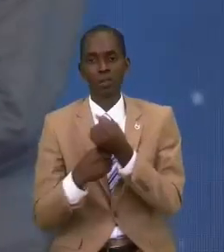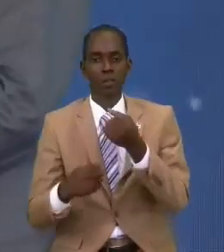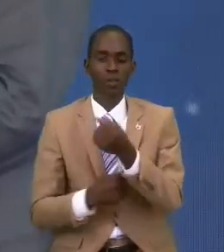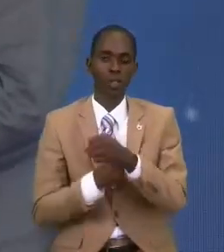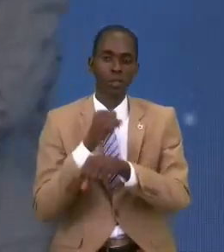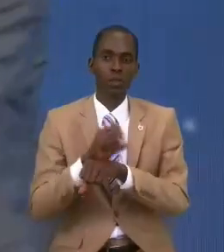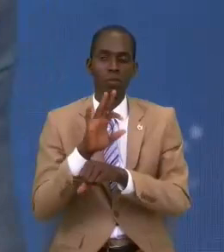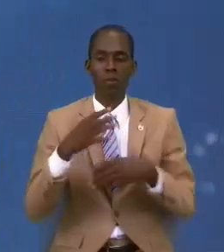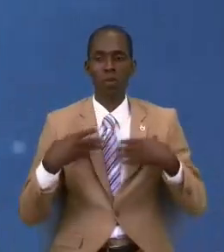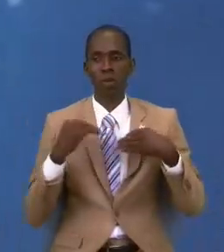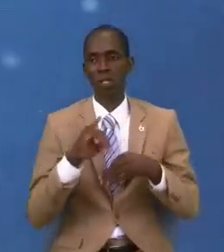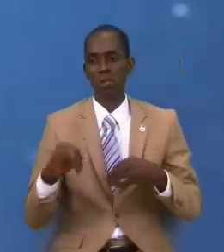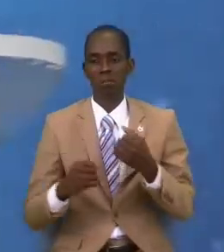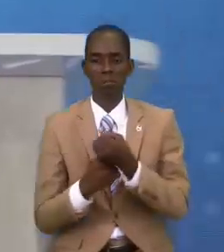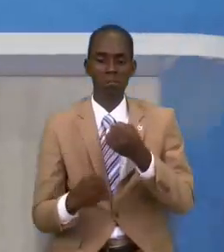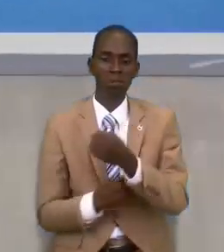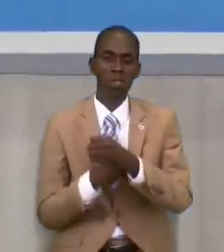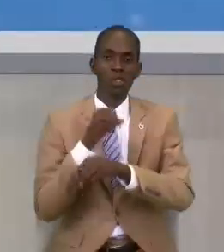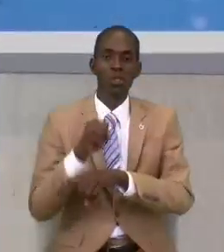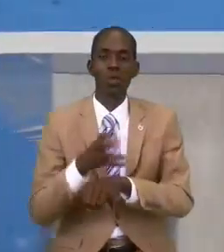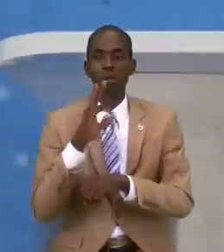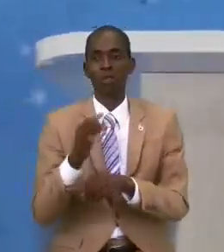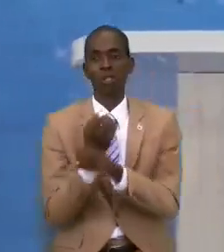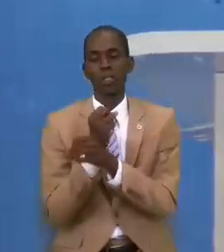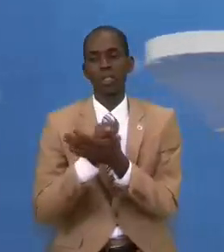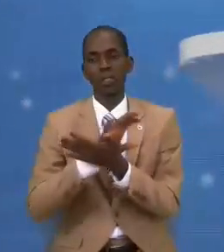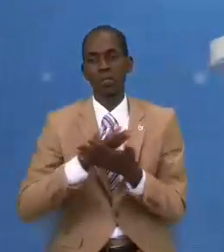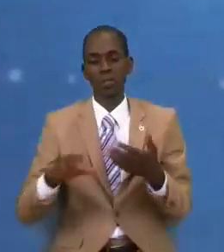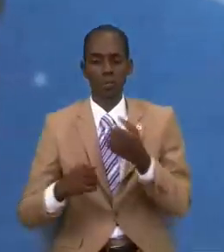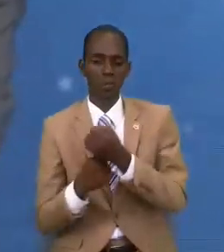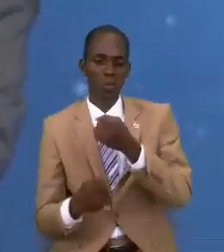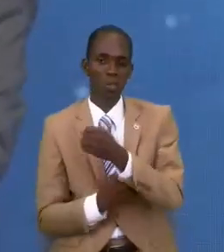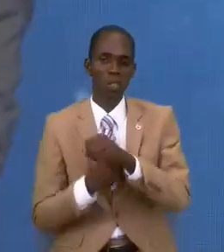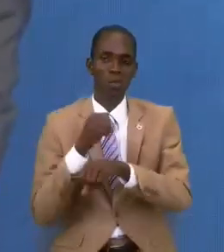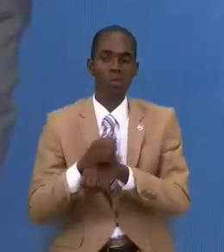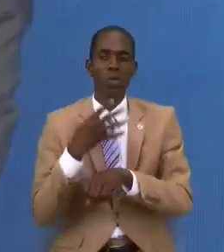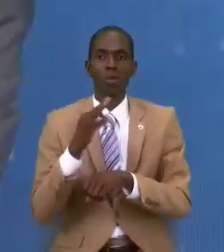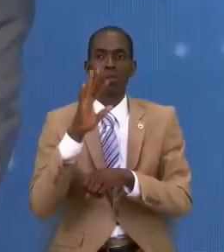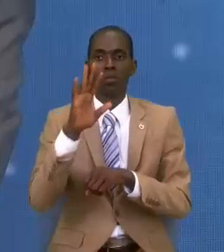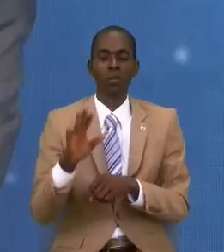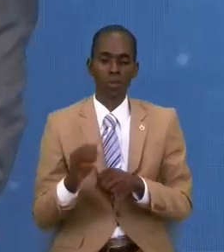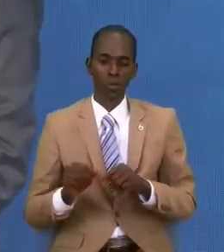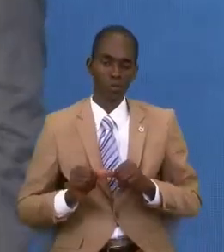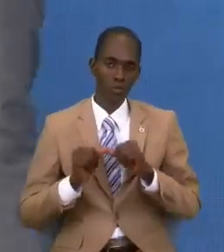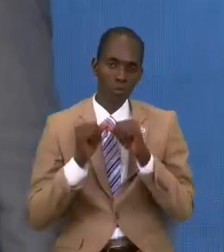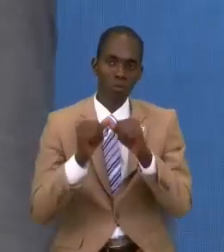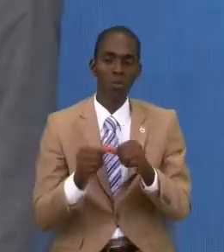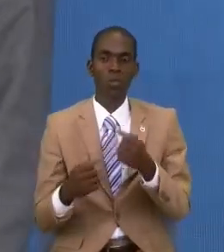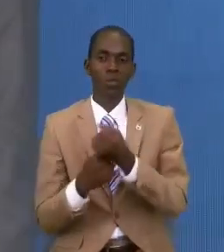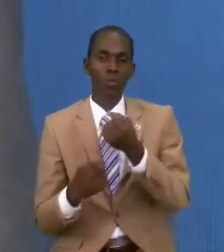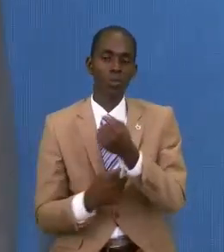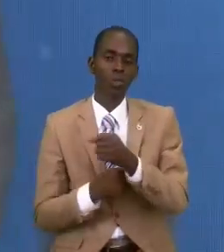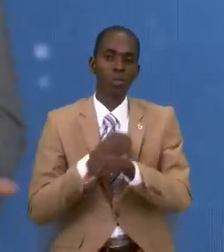your steadfastness, the cornerstone of the spirit baptism, and the cornerstone of our sufficiency.